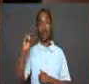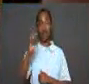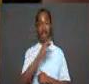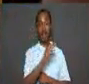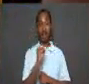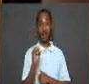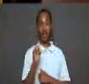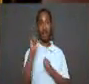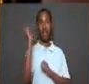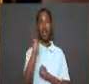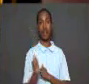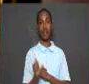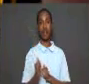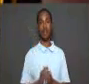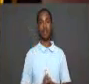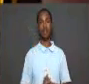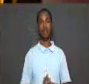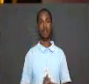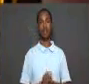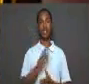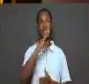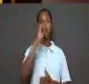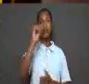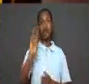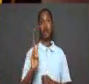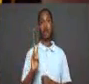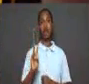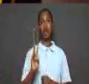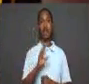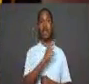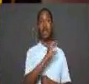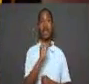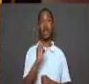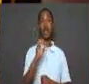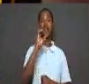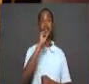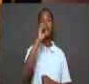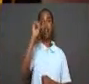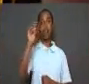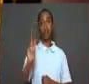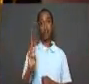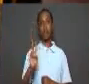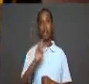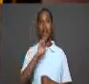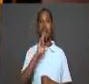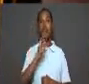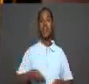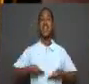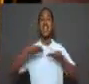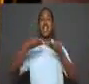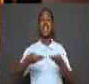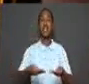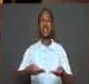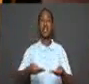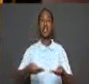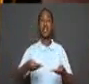and air. Carbon dioxide and sulfur dioxide are released out of